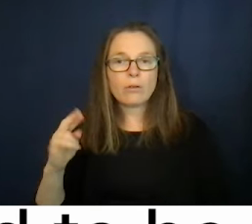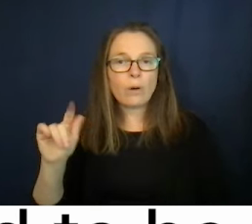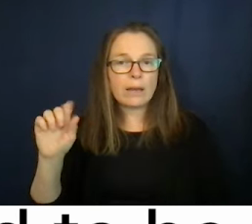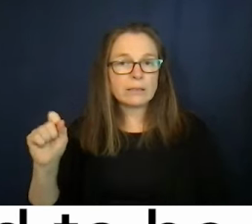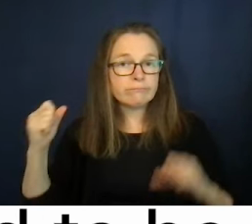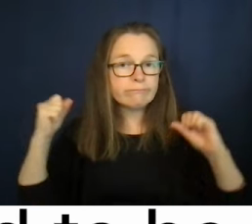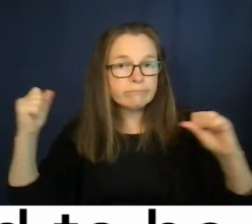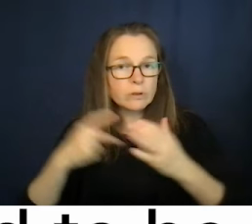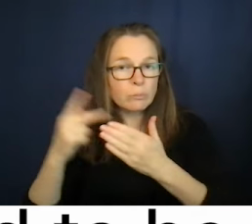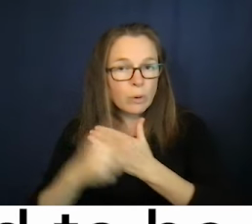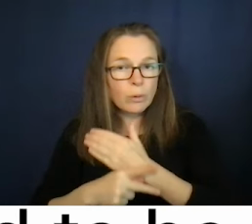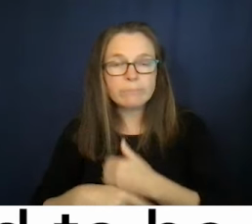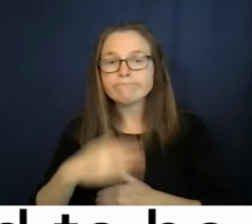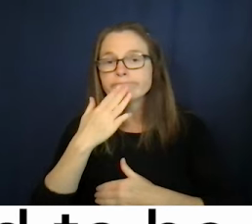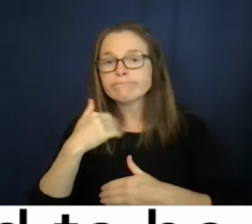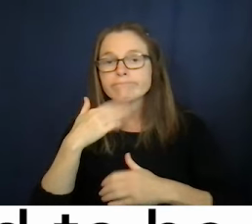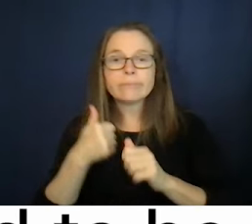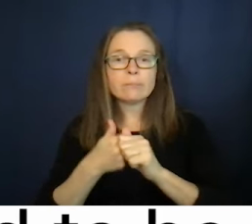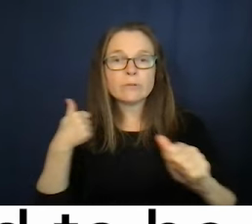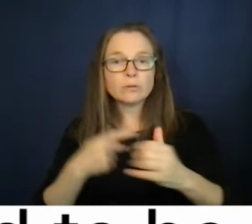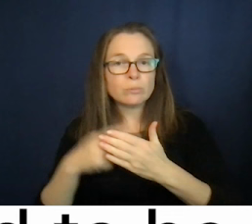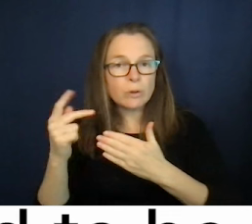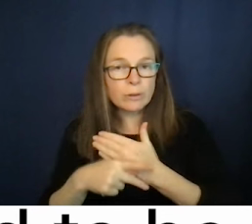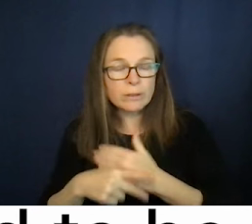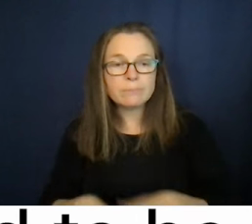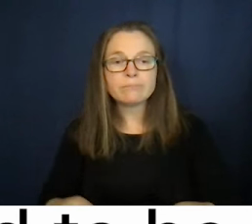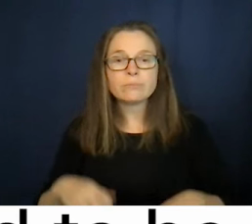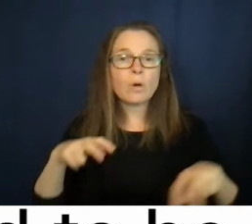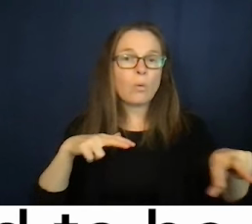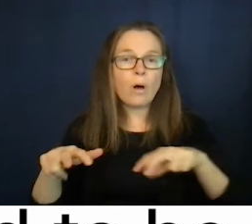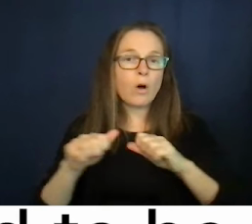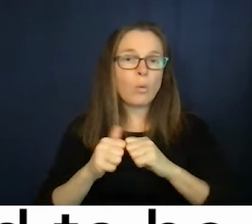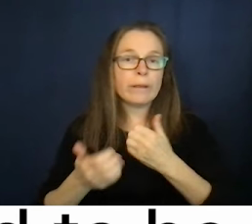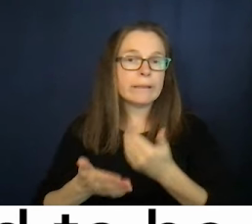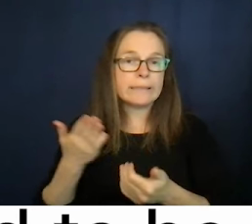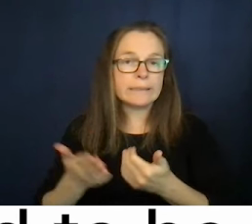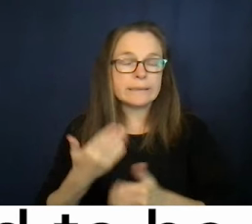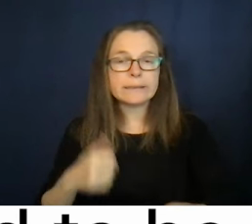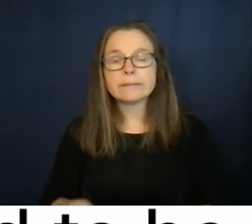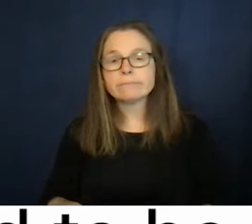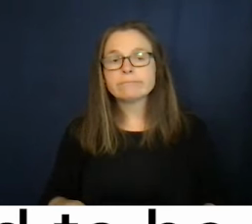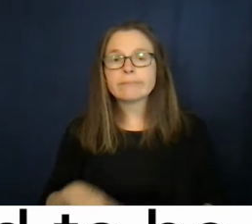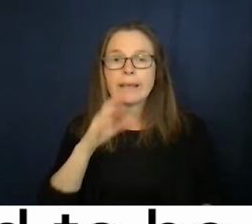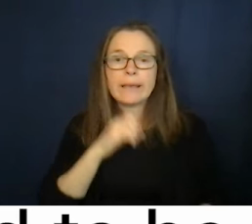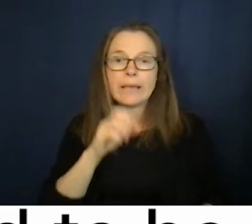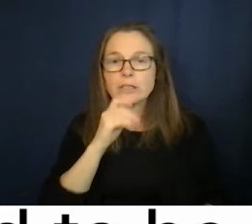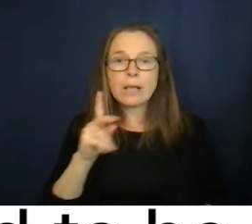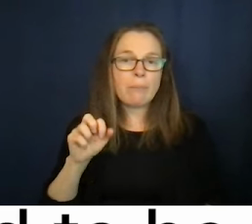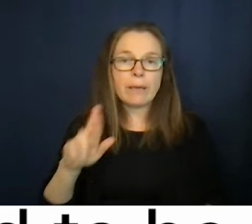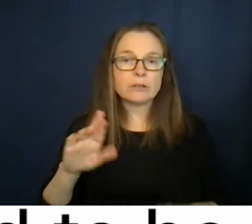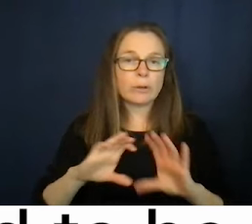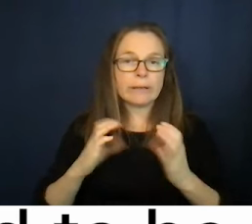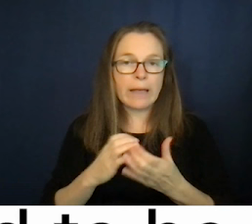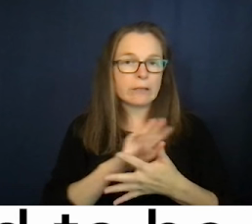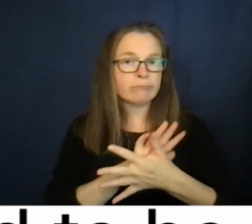program, diabetes prevention program, Walk with Ease, and the Aging Mastery class. So